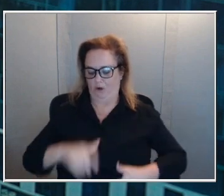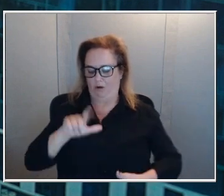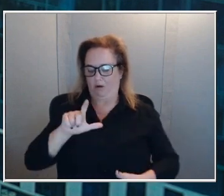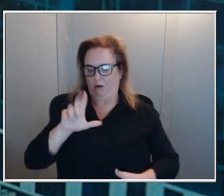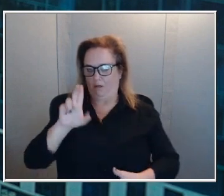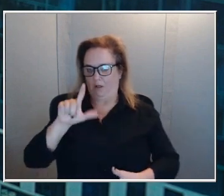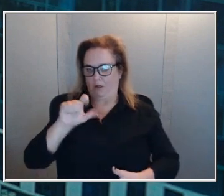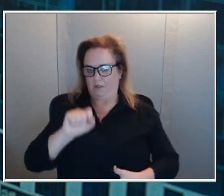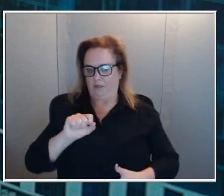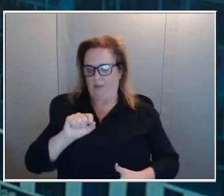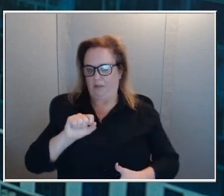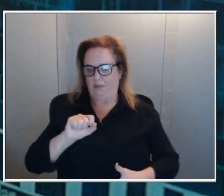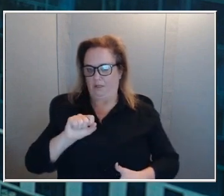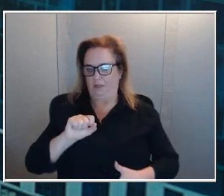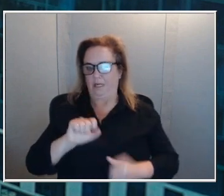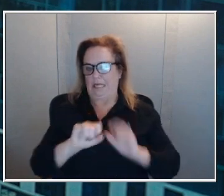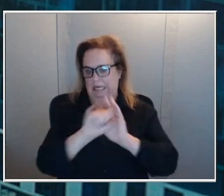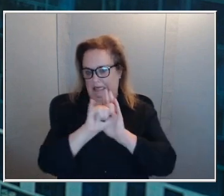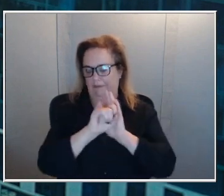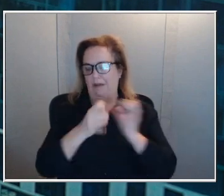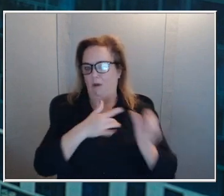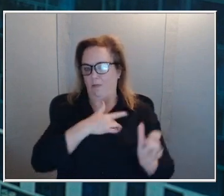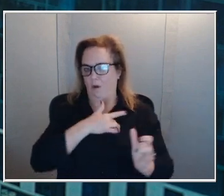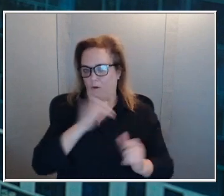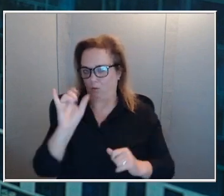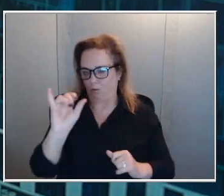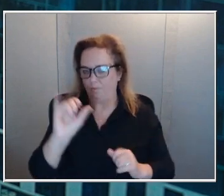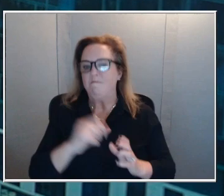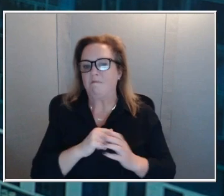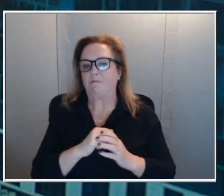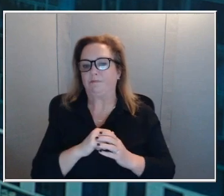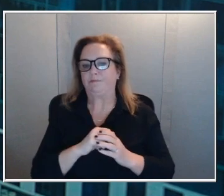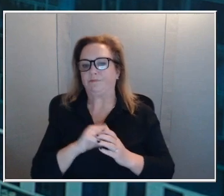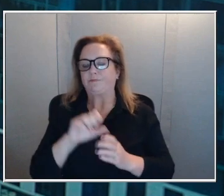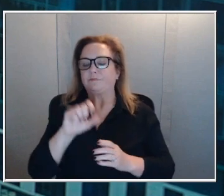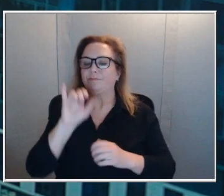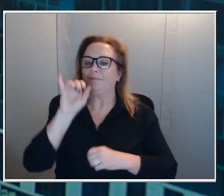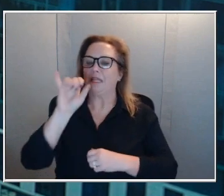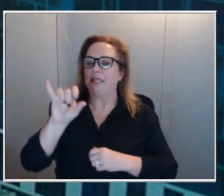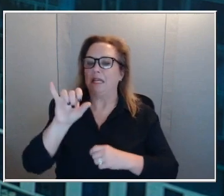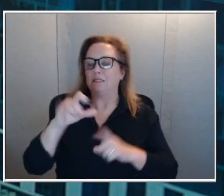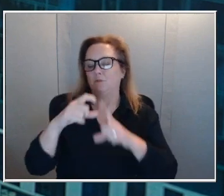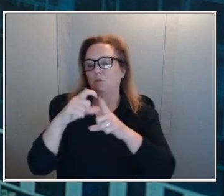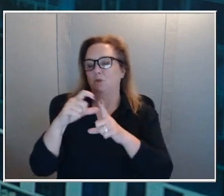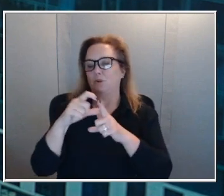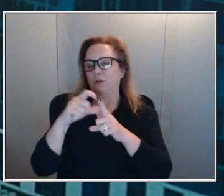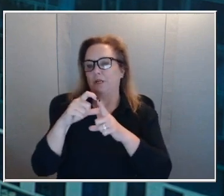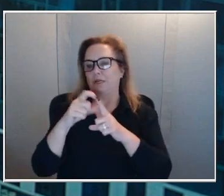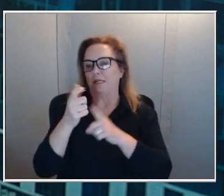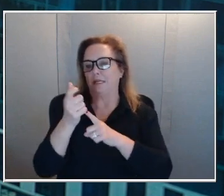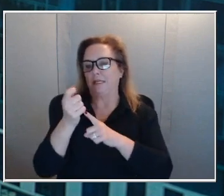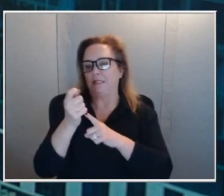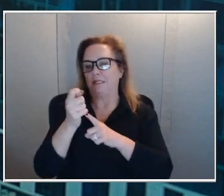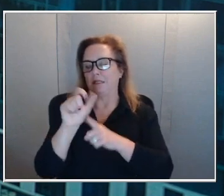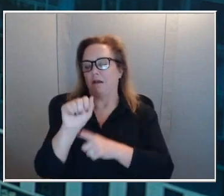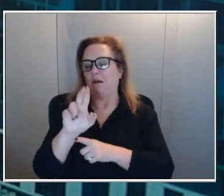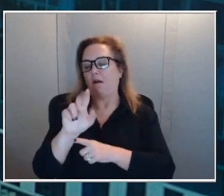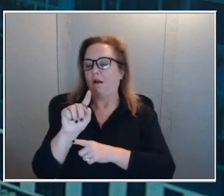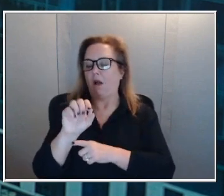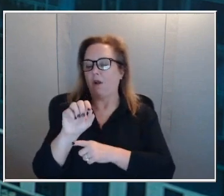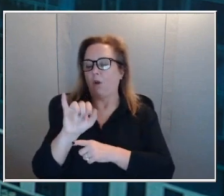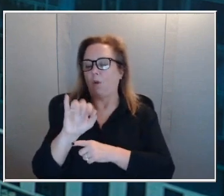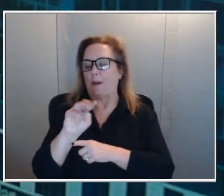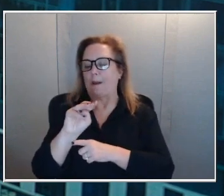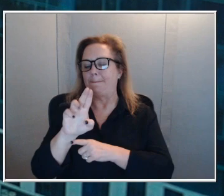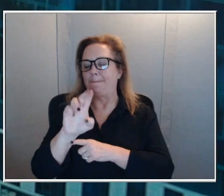has since identified in the heart. And so sarcoidosis it's actually a little bit of an autoimmune syndrome